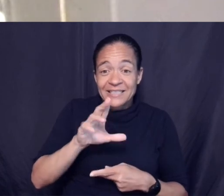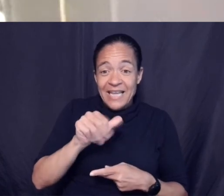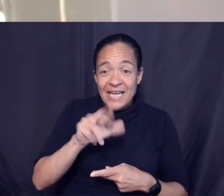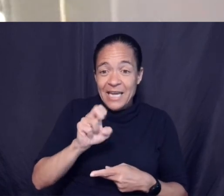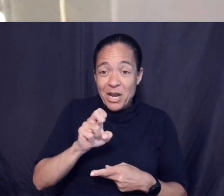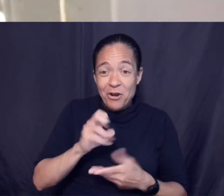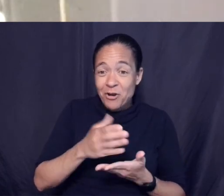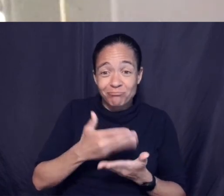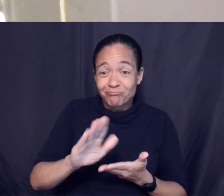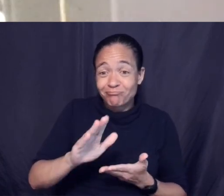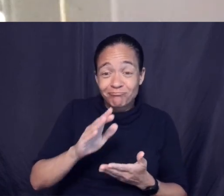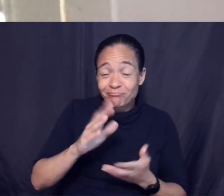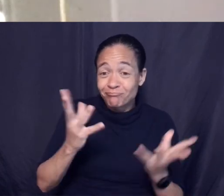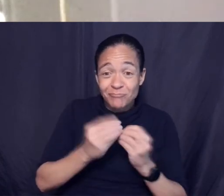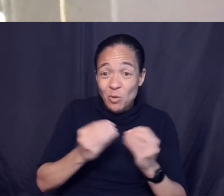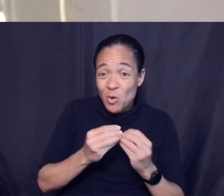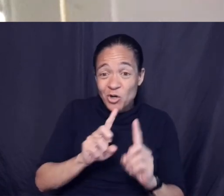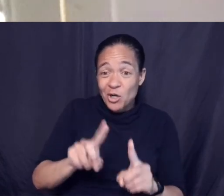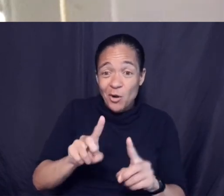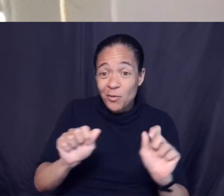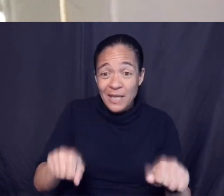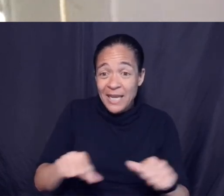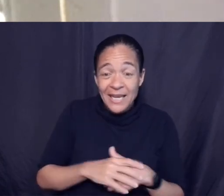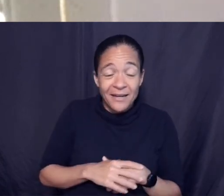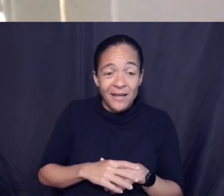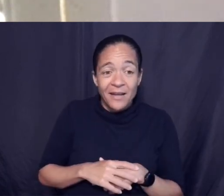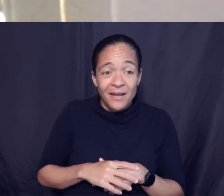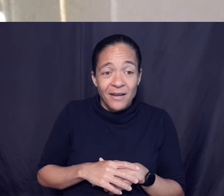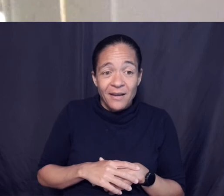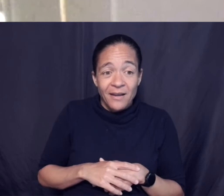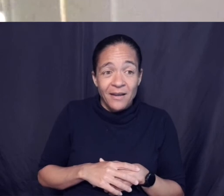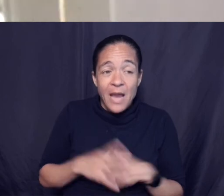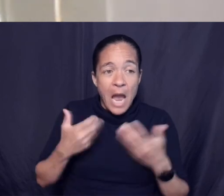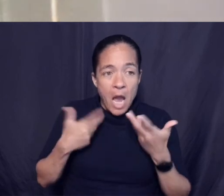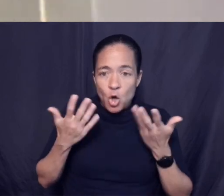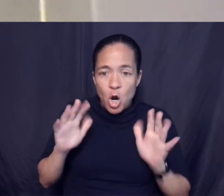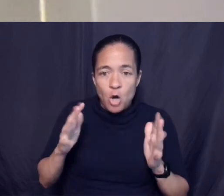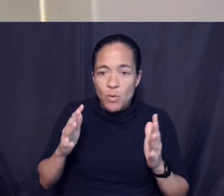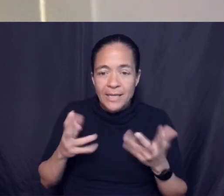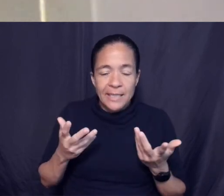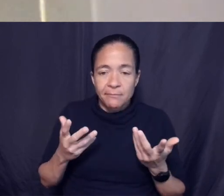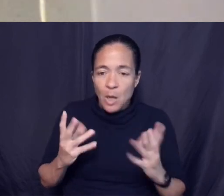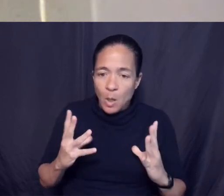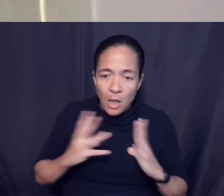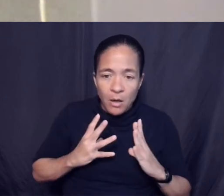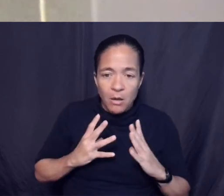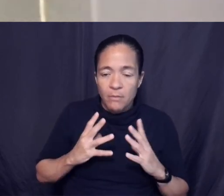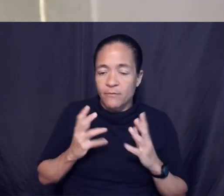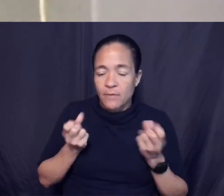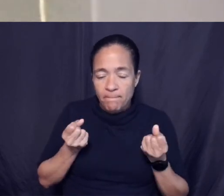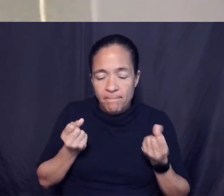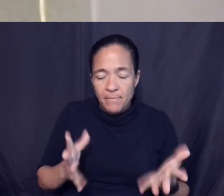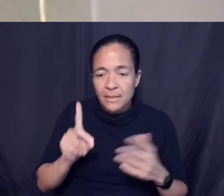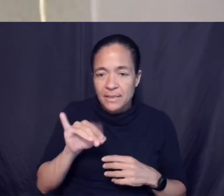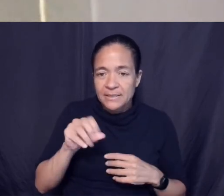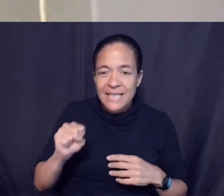she was in said that she couldn't be there anymore, and I didn't see a way forward. I already had taken so many days